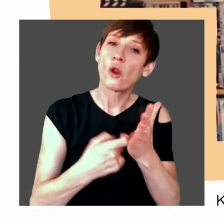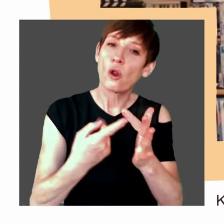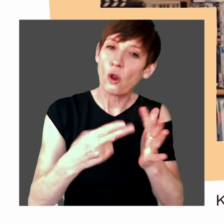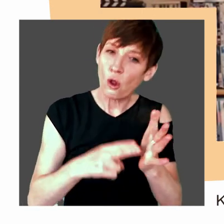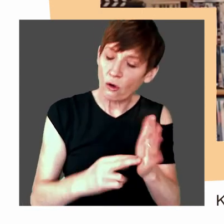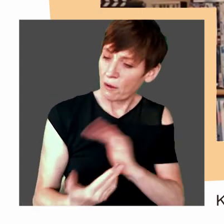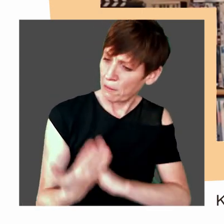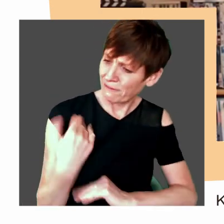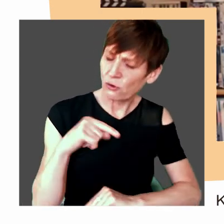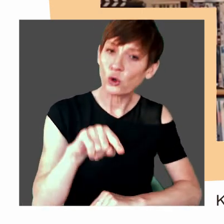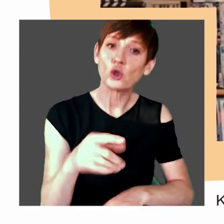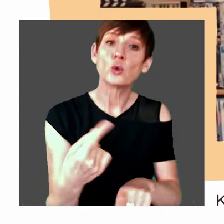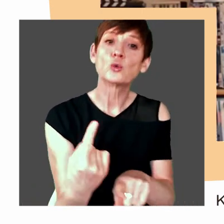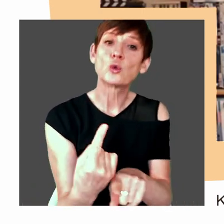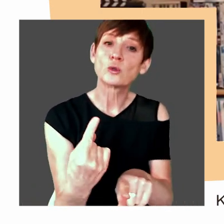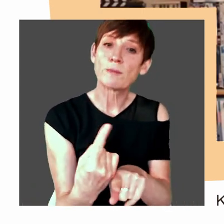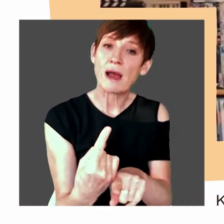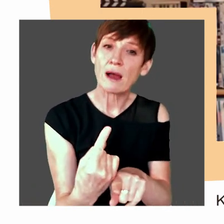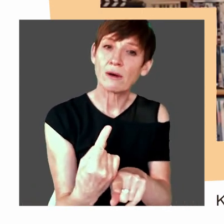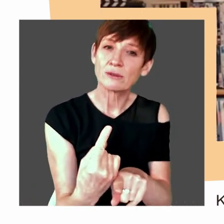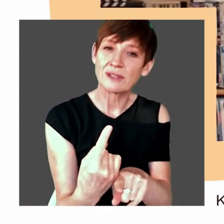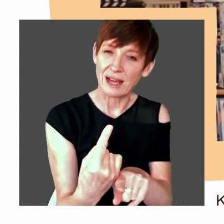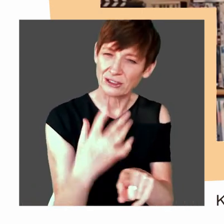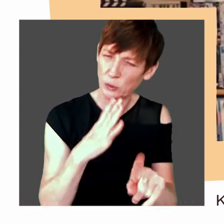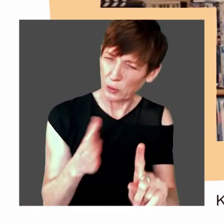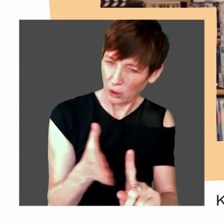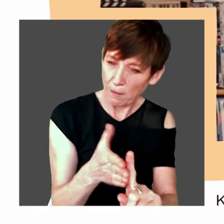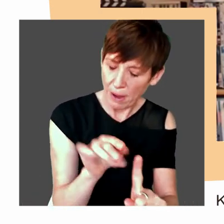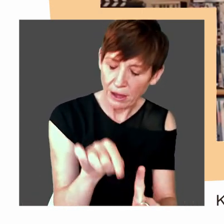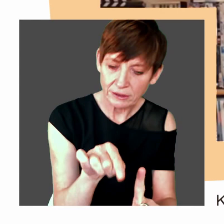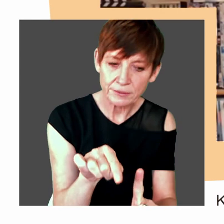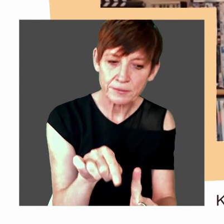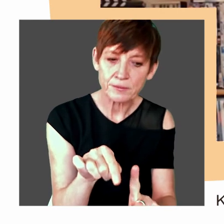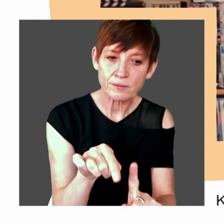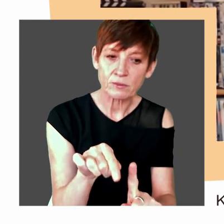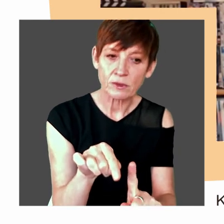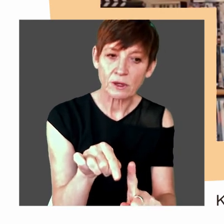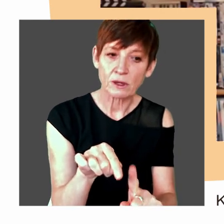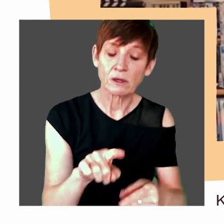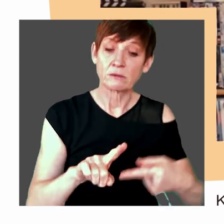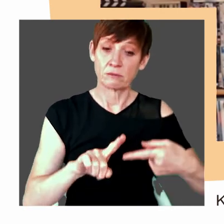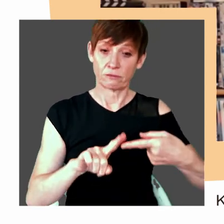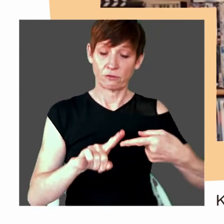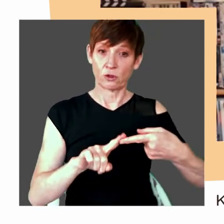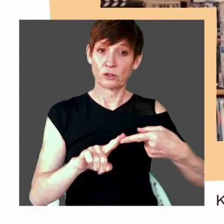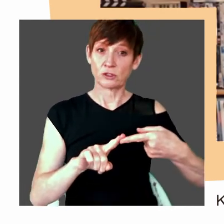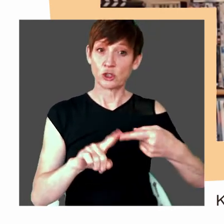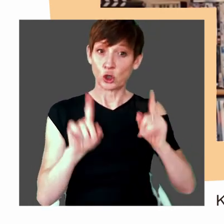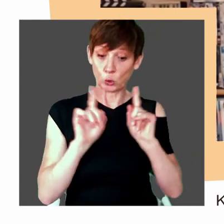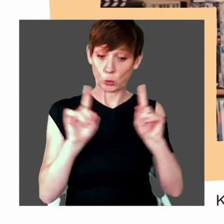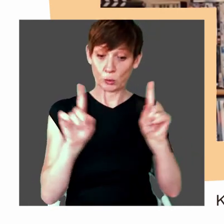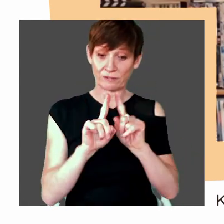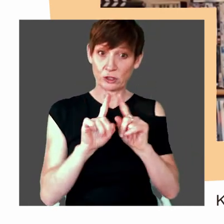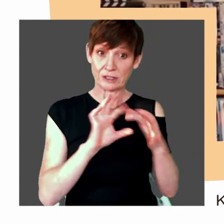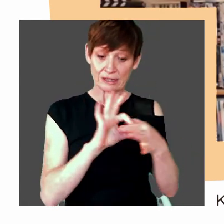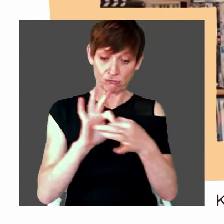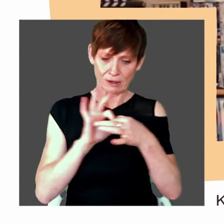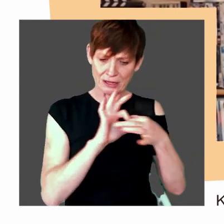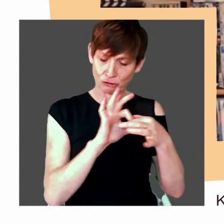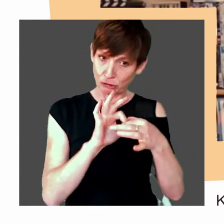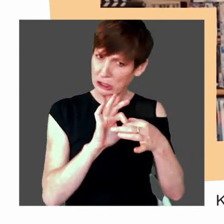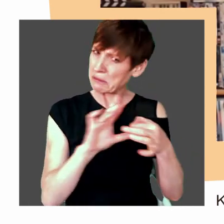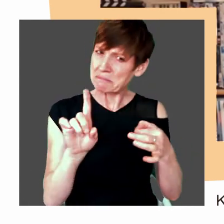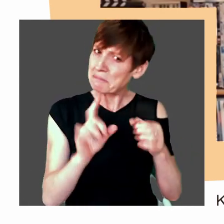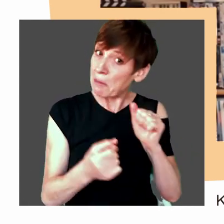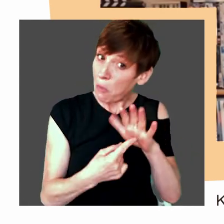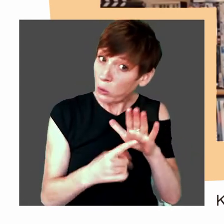touched on this a bit before. So just coming back to you, how important, first of all, were those relationships that you made at university? And secondly,